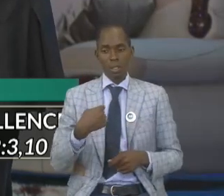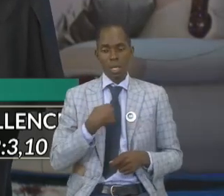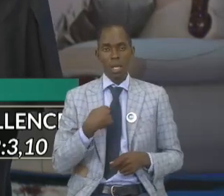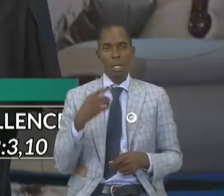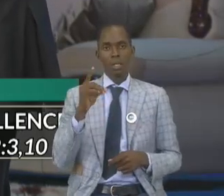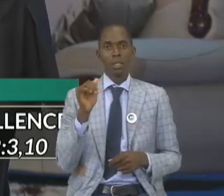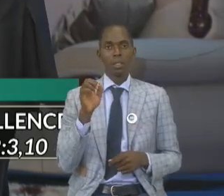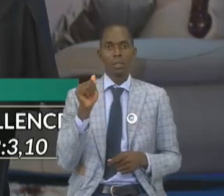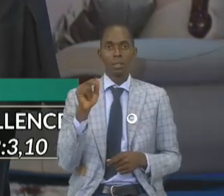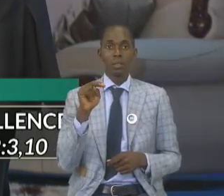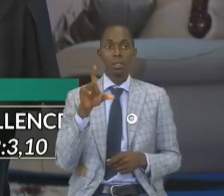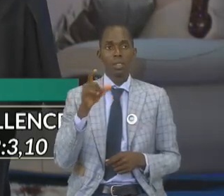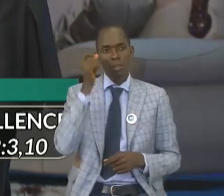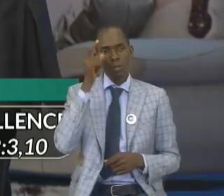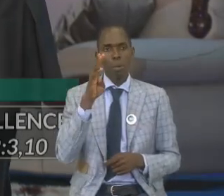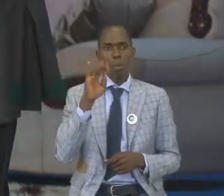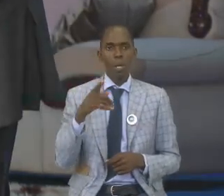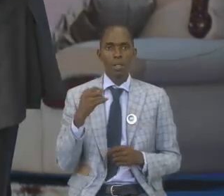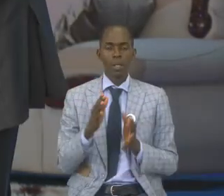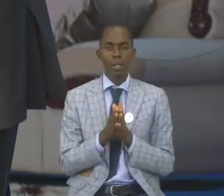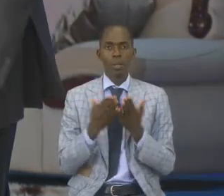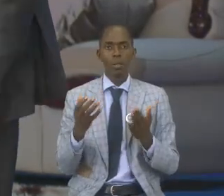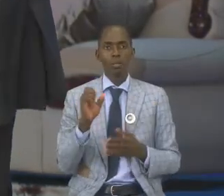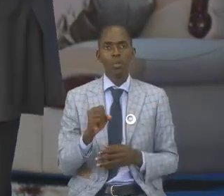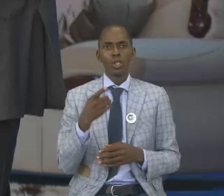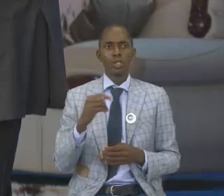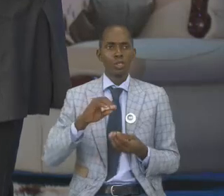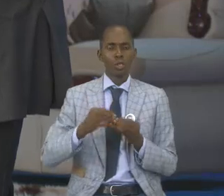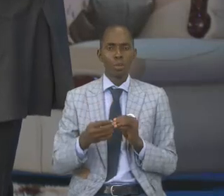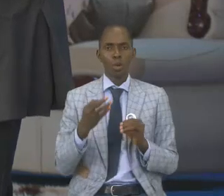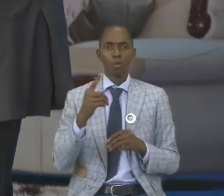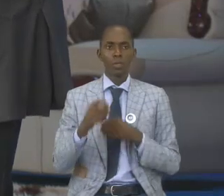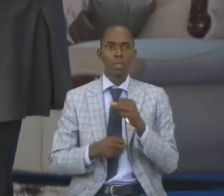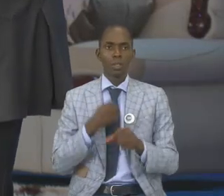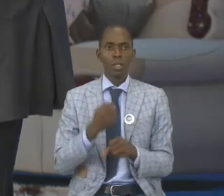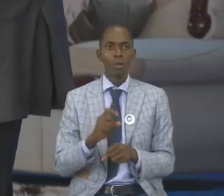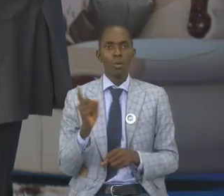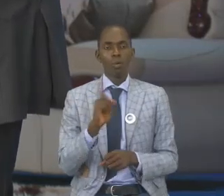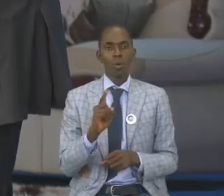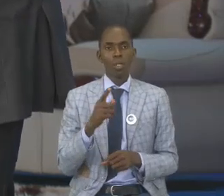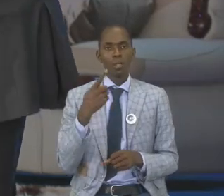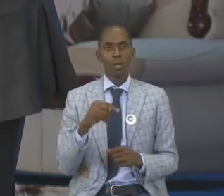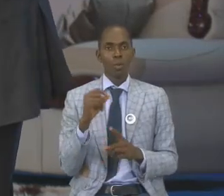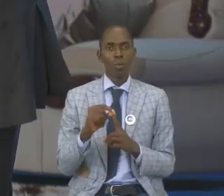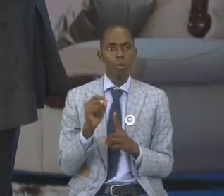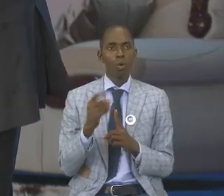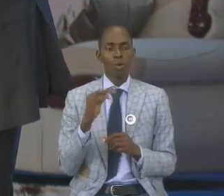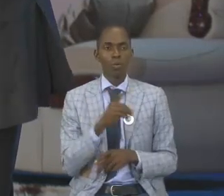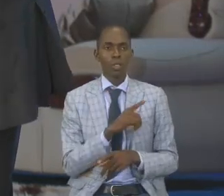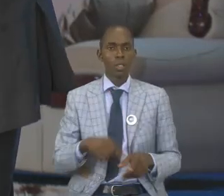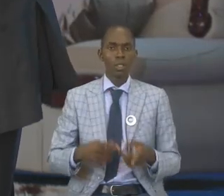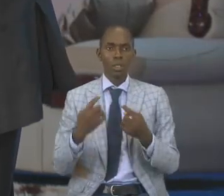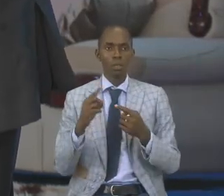understood by the books the number of the years whereof the word of the